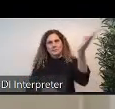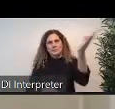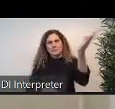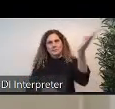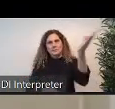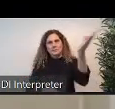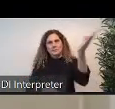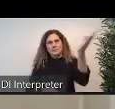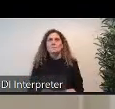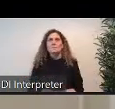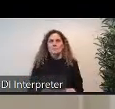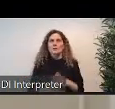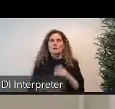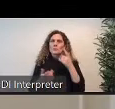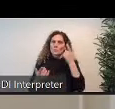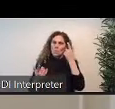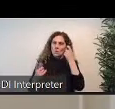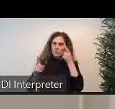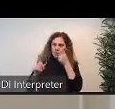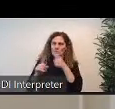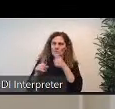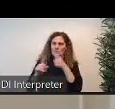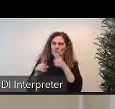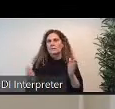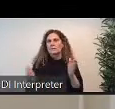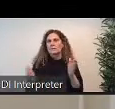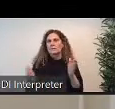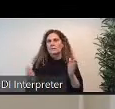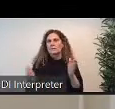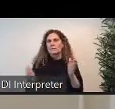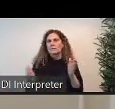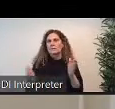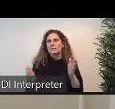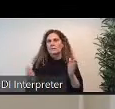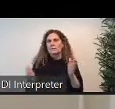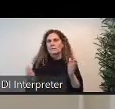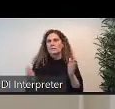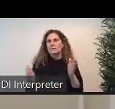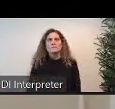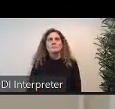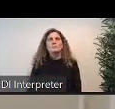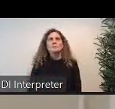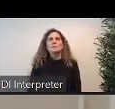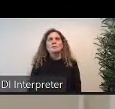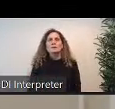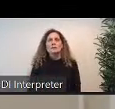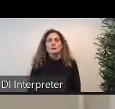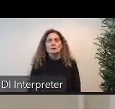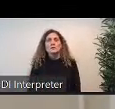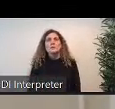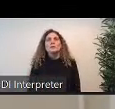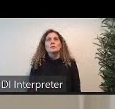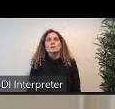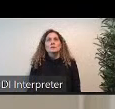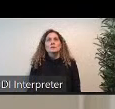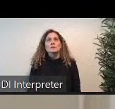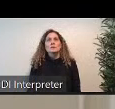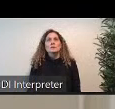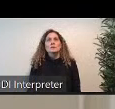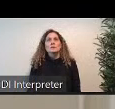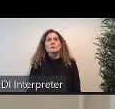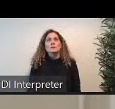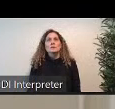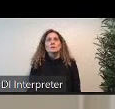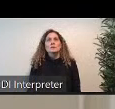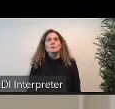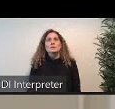that the review requires a give and take with the applicant and on-site visits. Earlier this week, we talked about the Bucks plan,